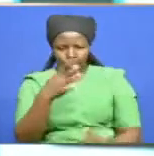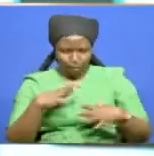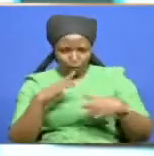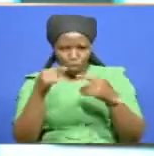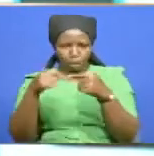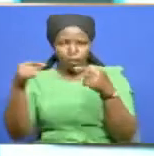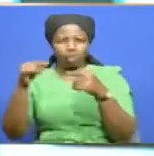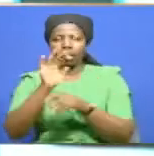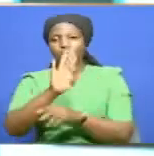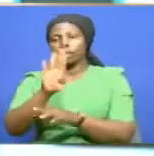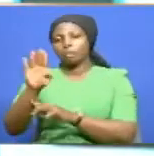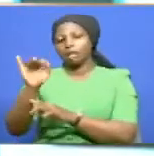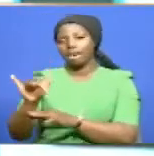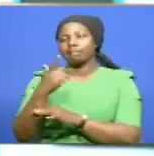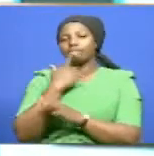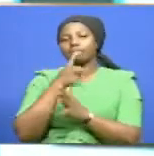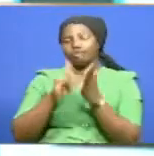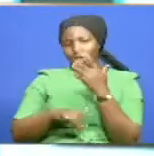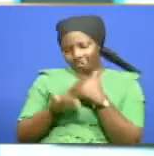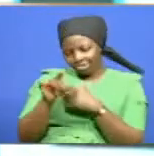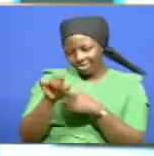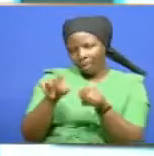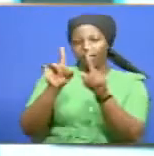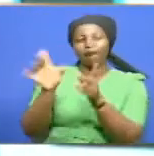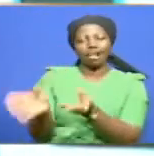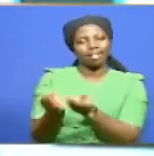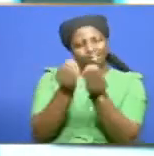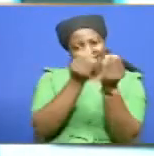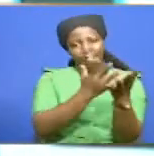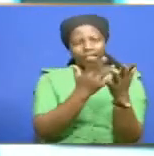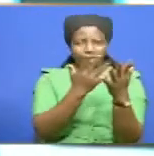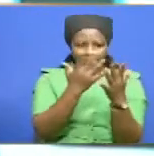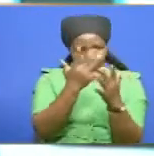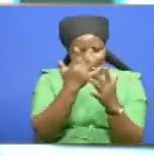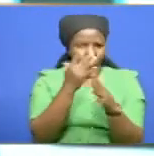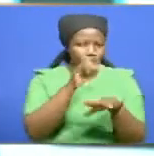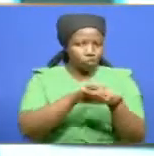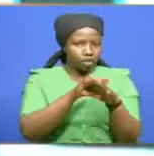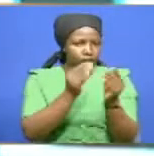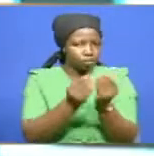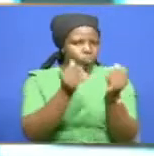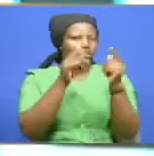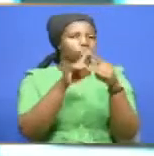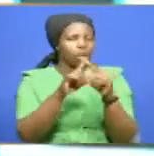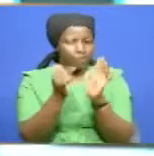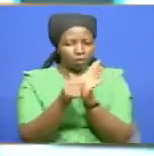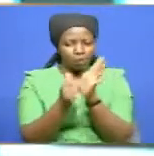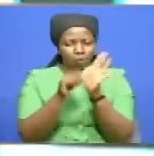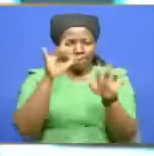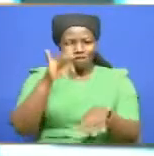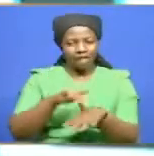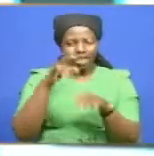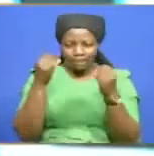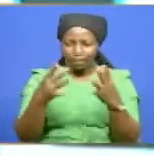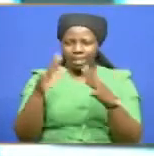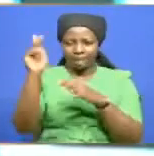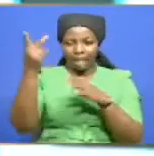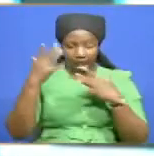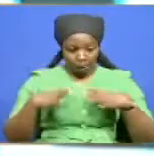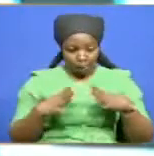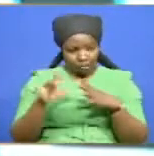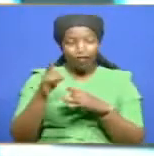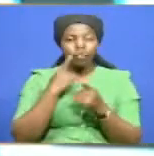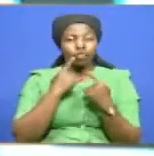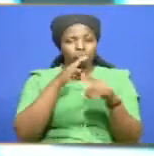Building Bridges initiative, saying they are not offering tangible solutions to problems facing the majority of Kenyans. He was